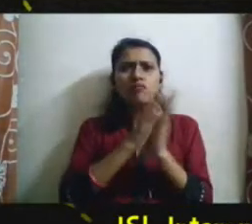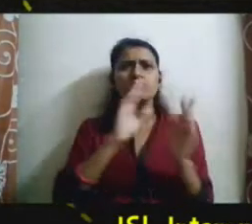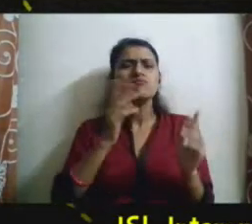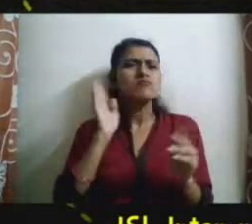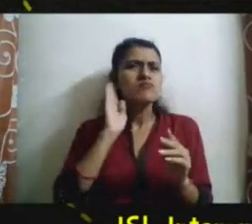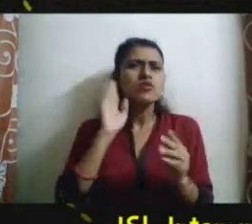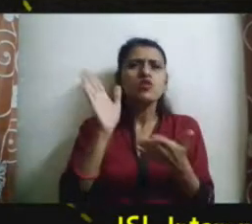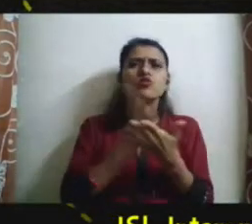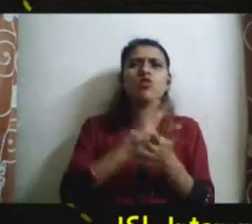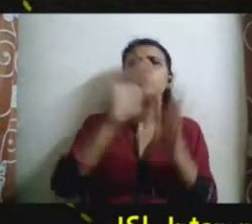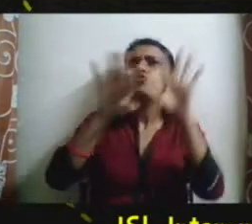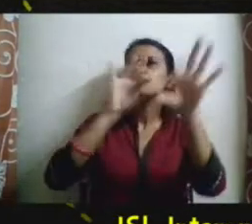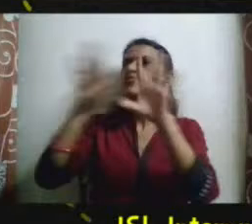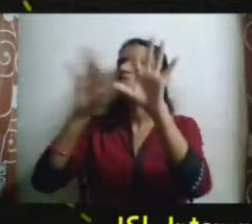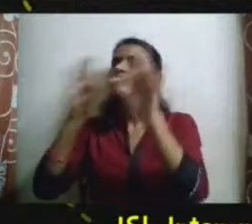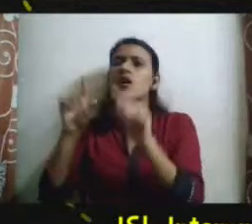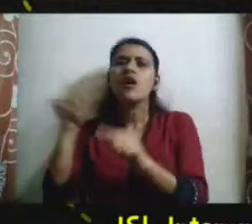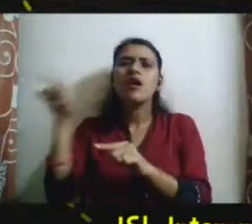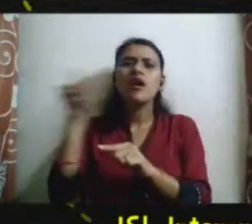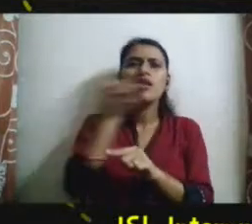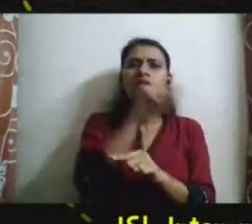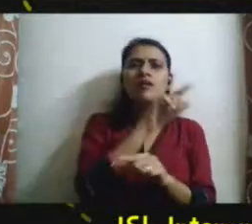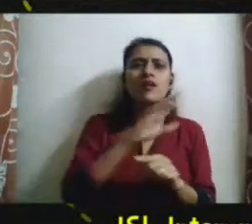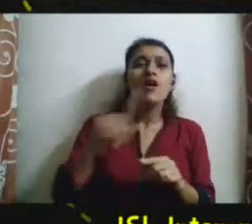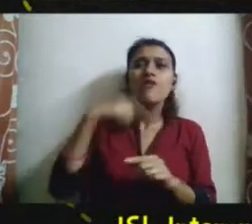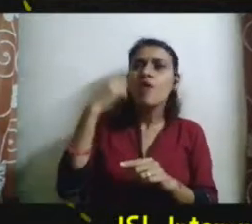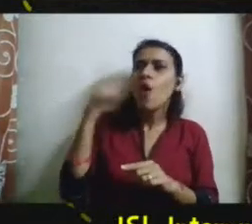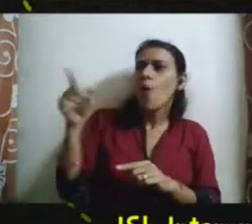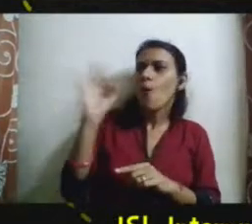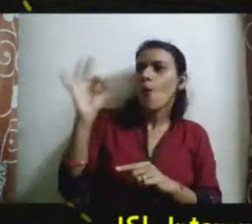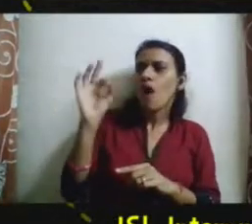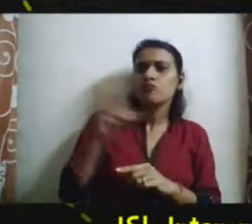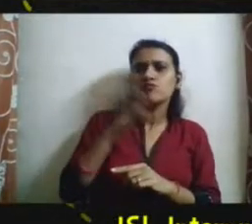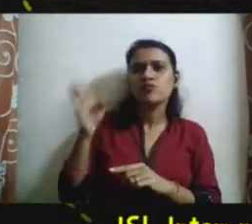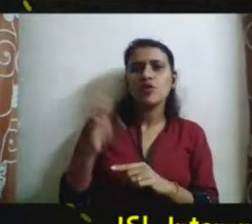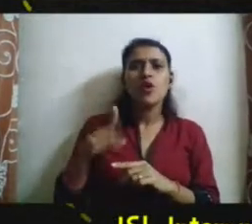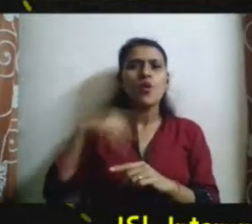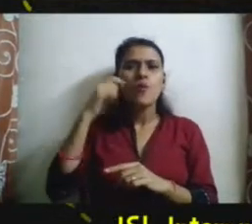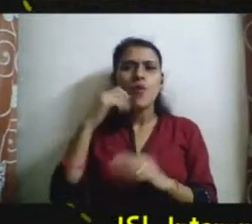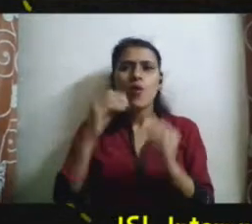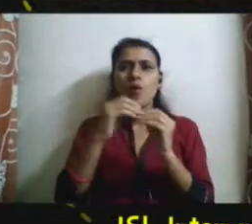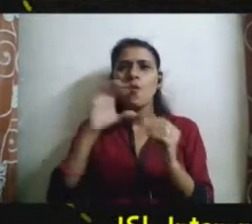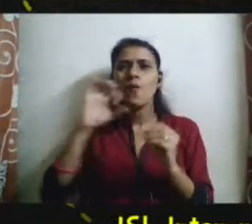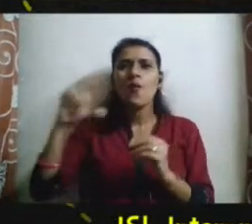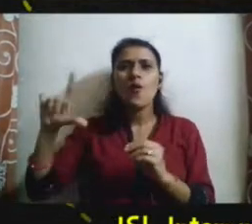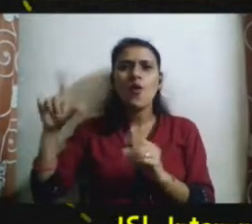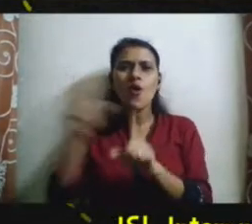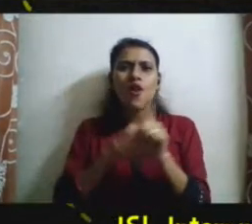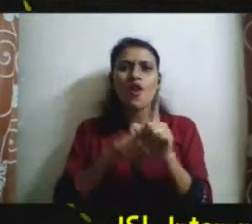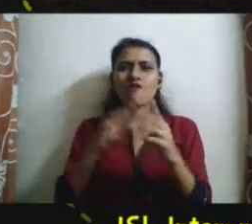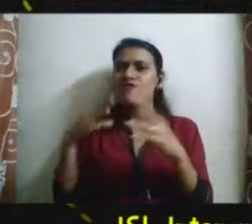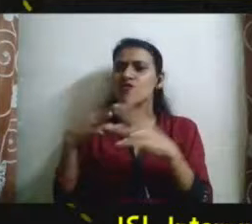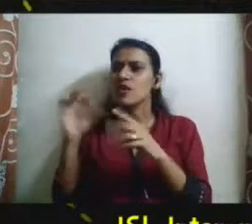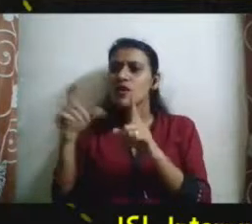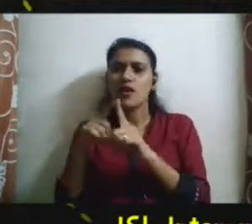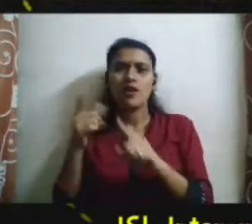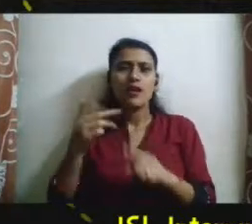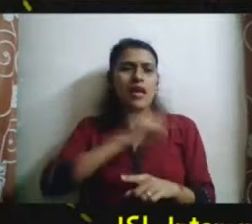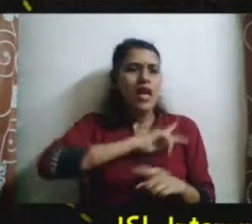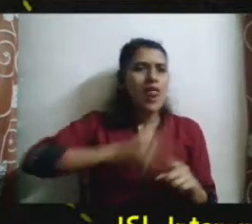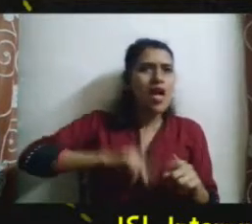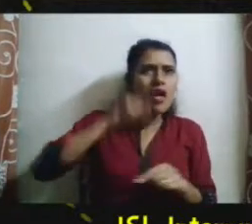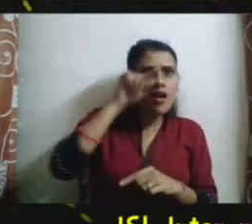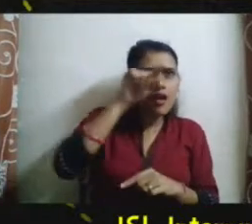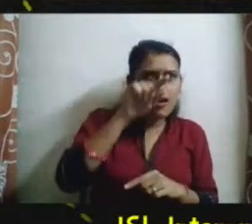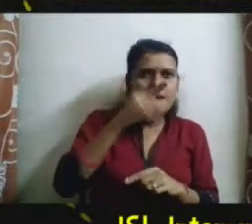Then it's convenient to go film music, okay, right here, Bollywood right here, classical right here, Carnatic here, then